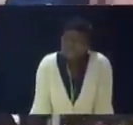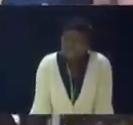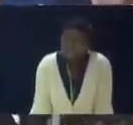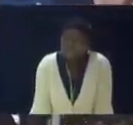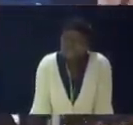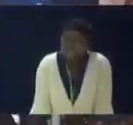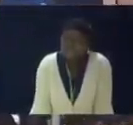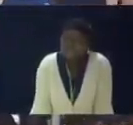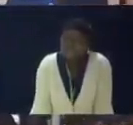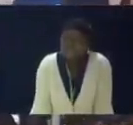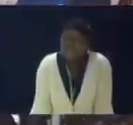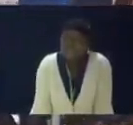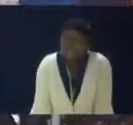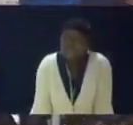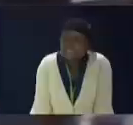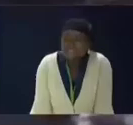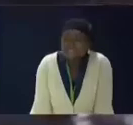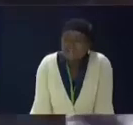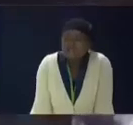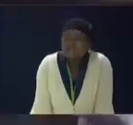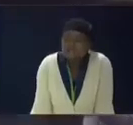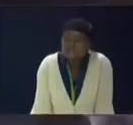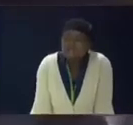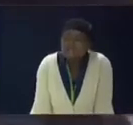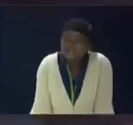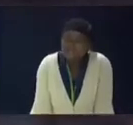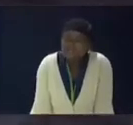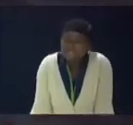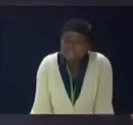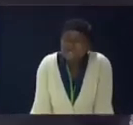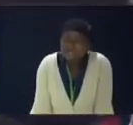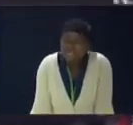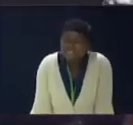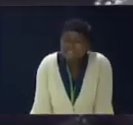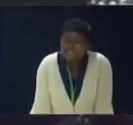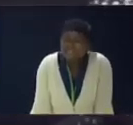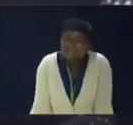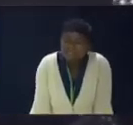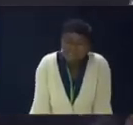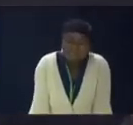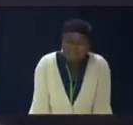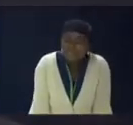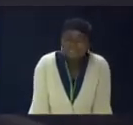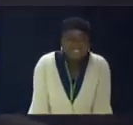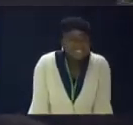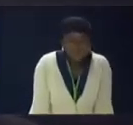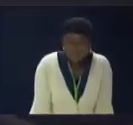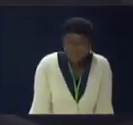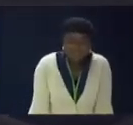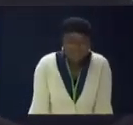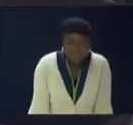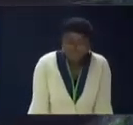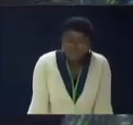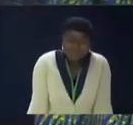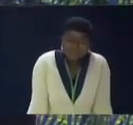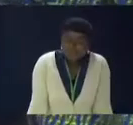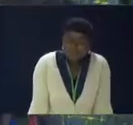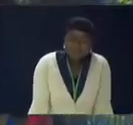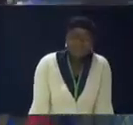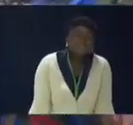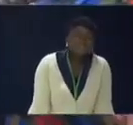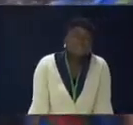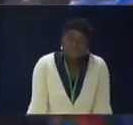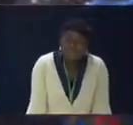of miracles, of signs, of wonders. Oh yes, you're not going to